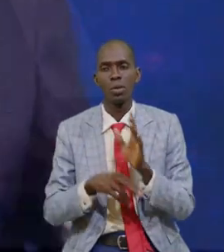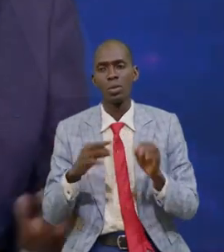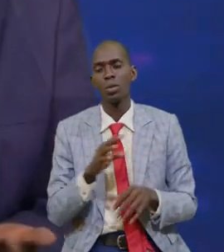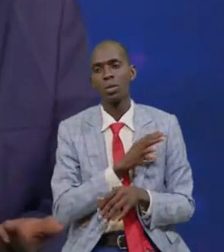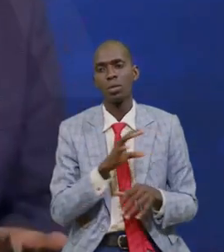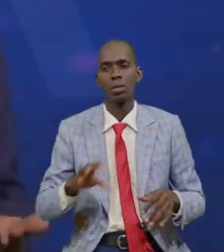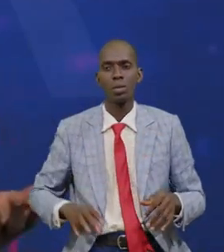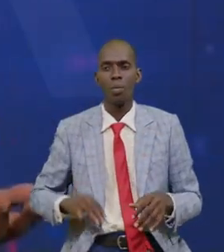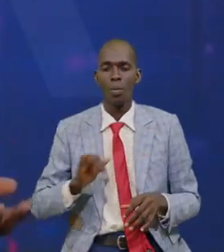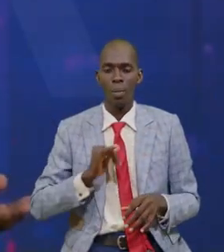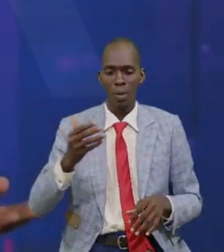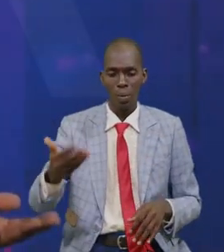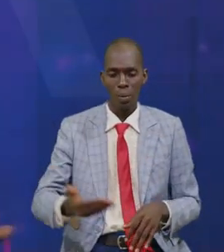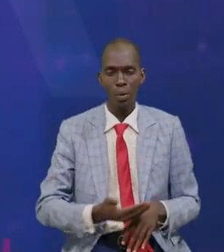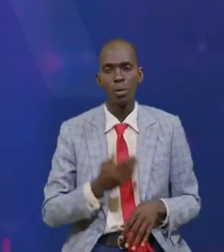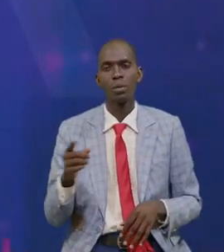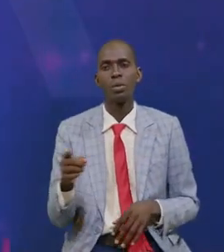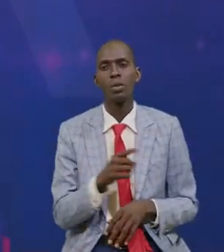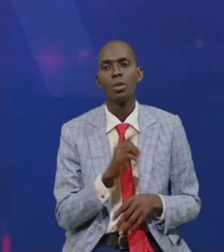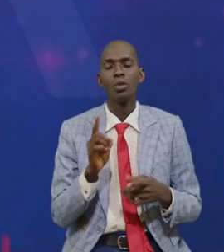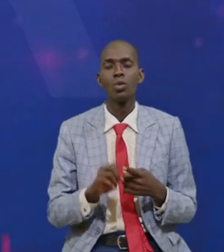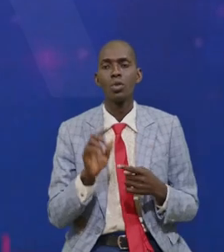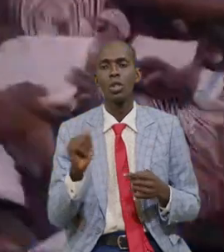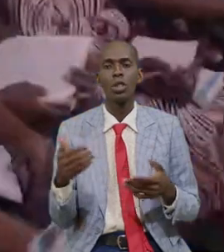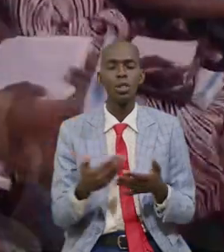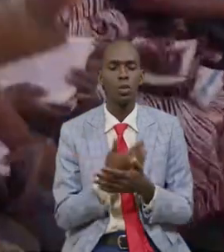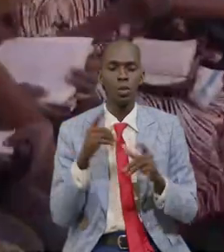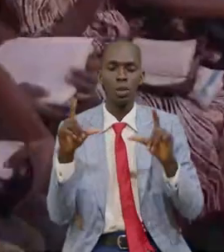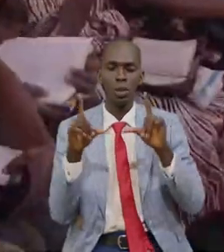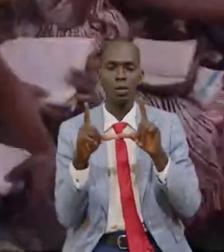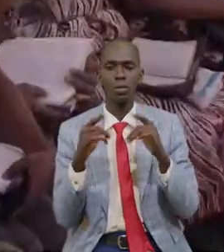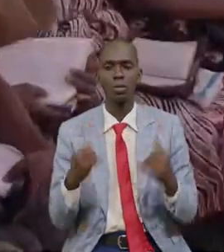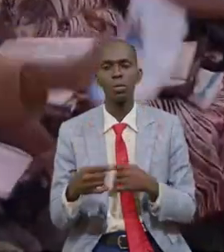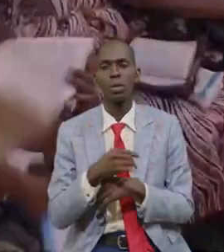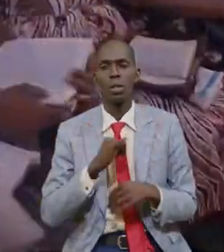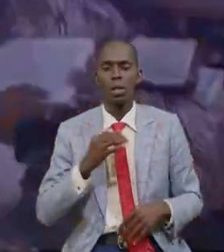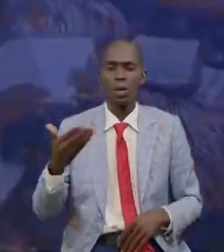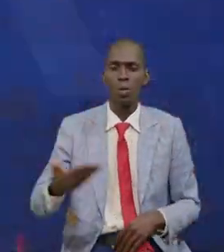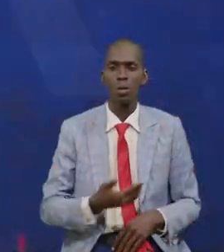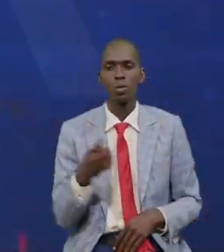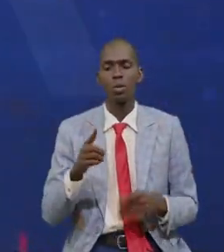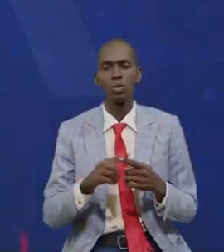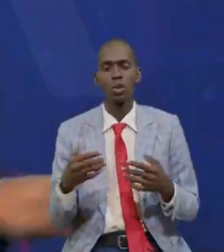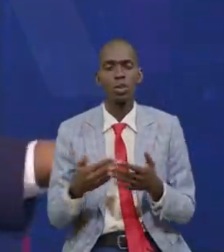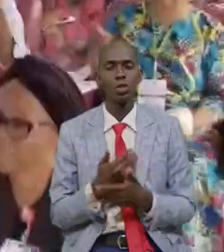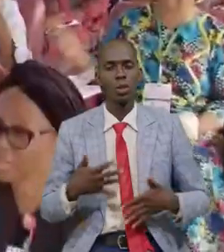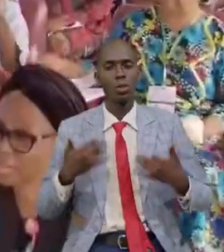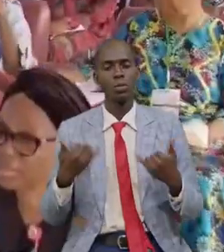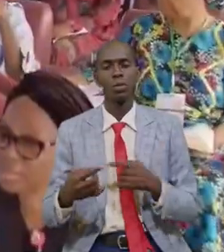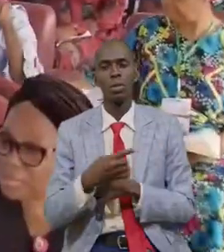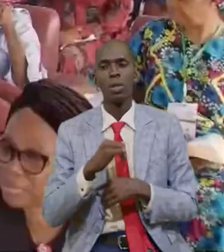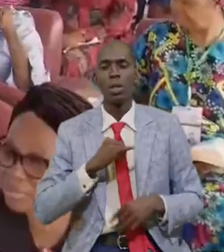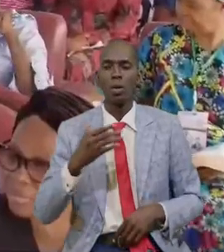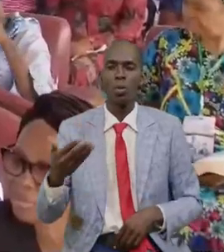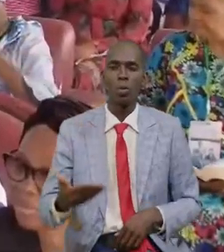I welcome you to a new level today. I welcome you to a new life today. I welcome you